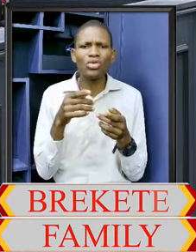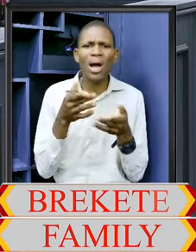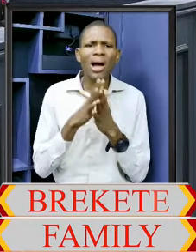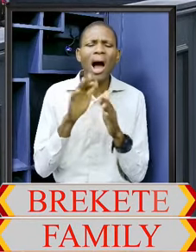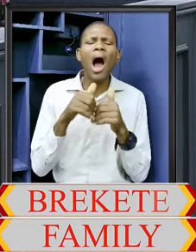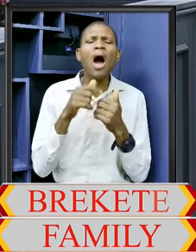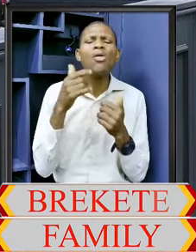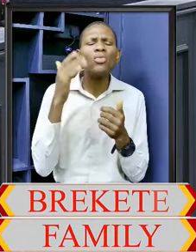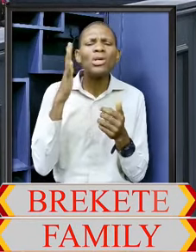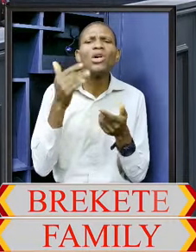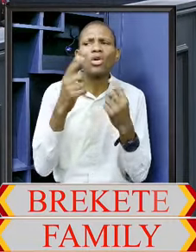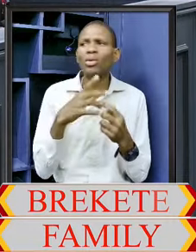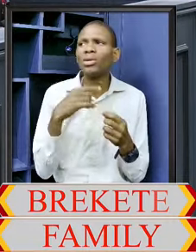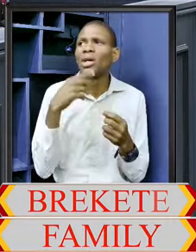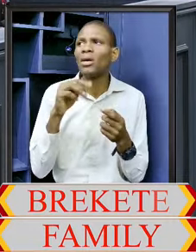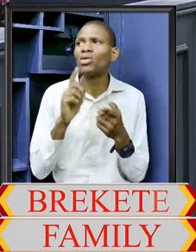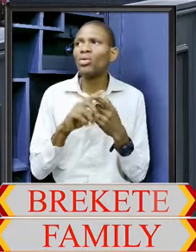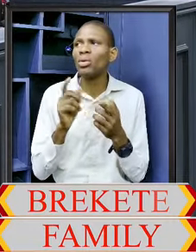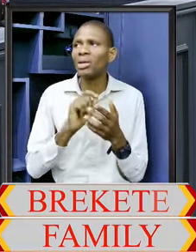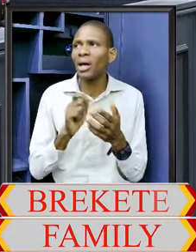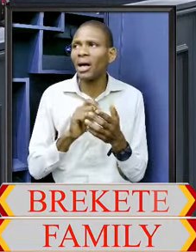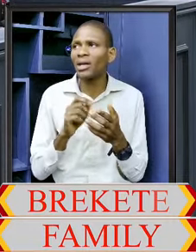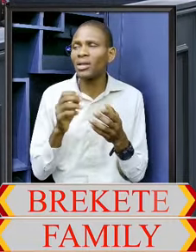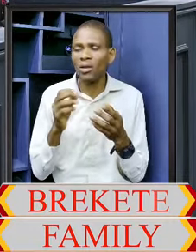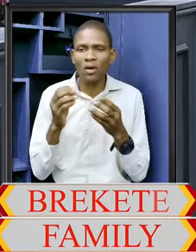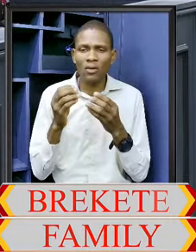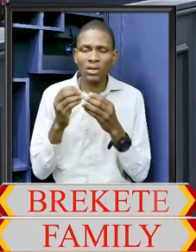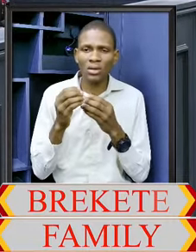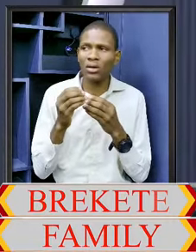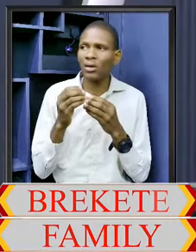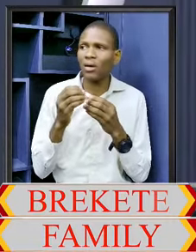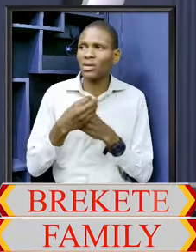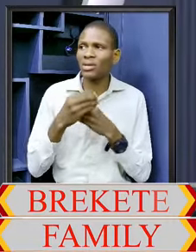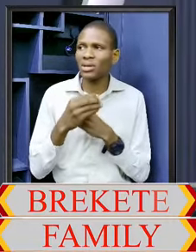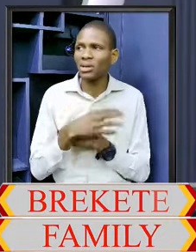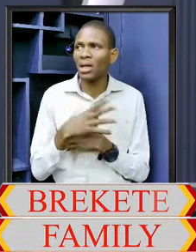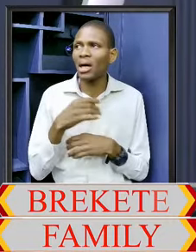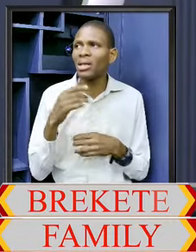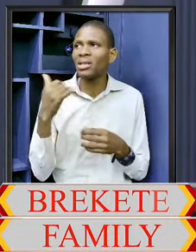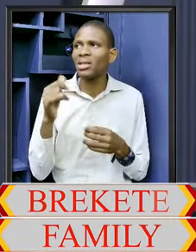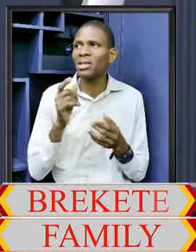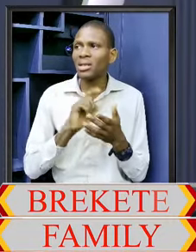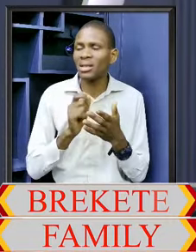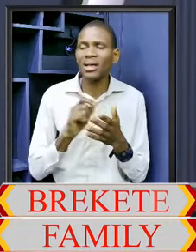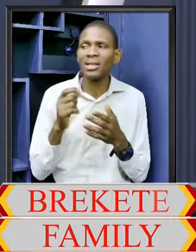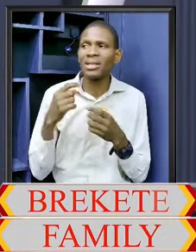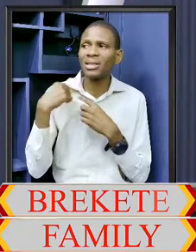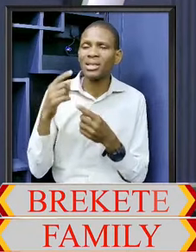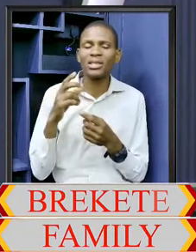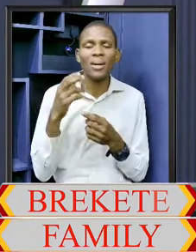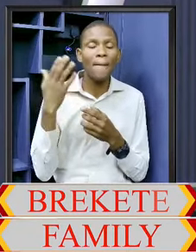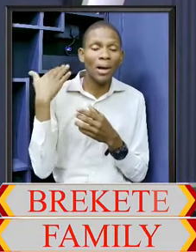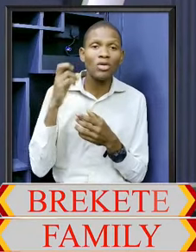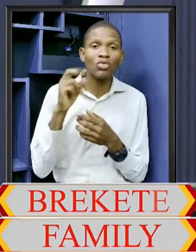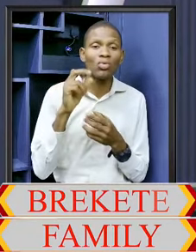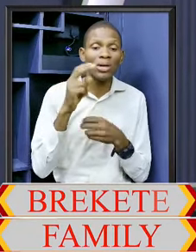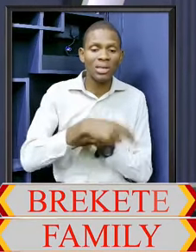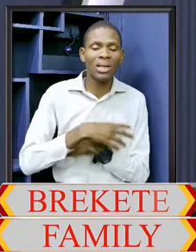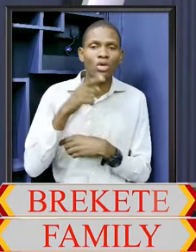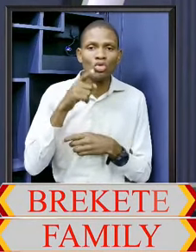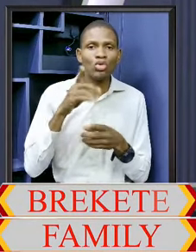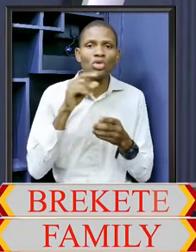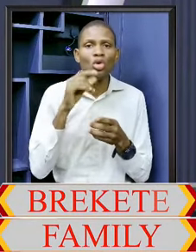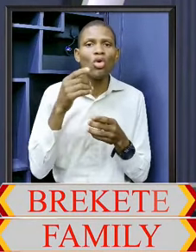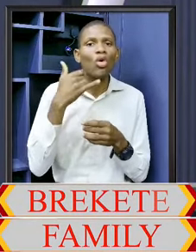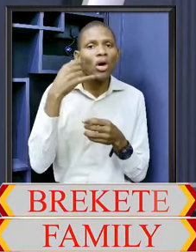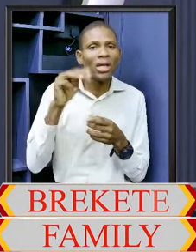them write officially. And we hear say they write since the past 12 days. Say ona no even call, say ona receive the message. The